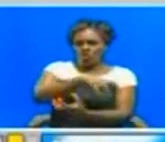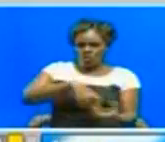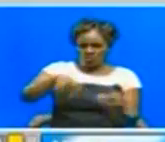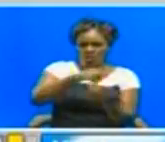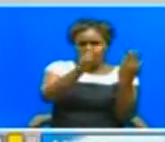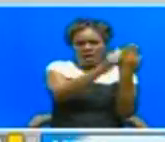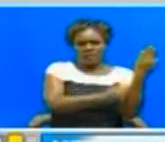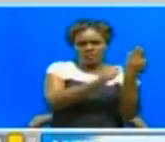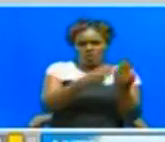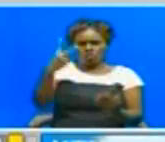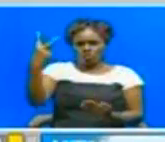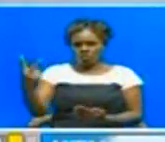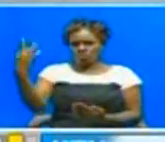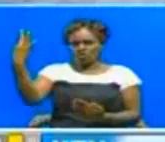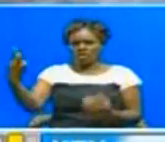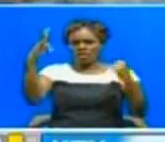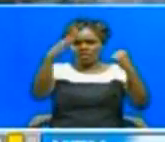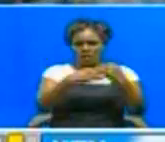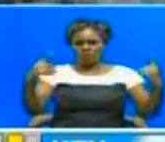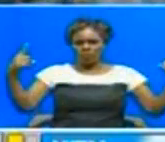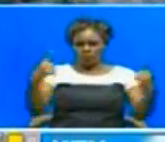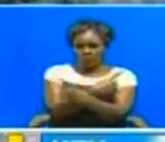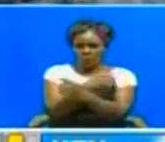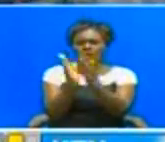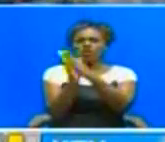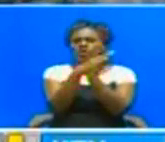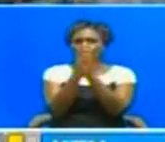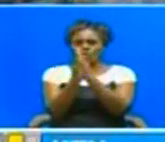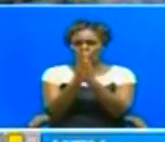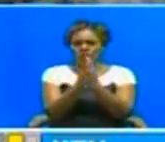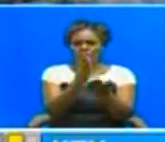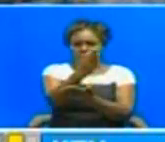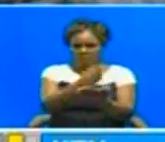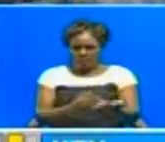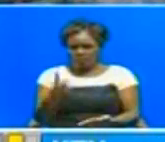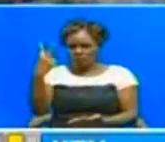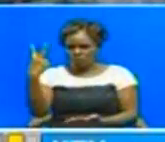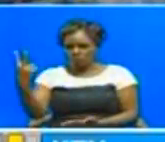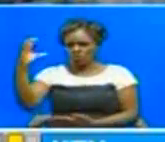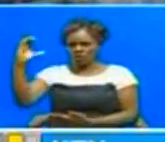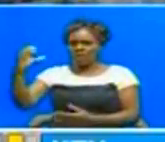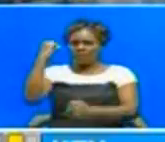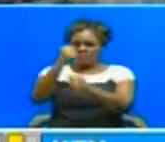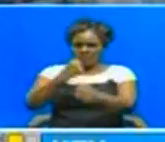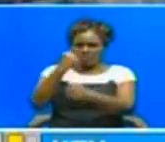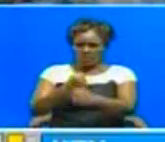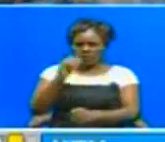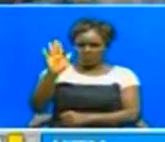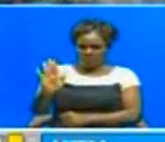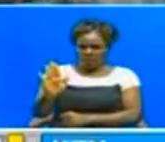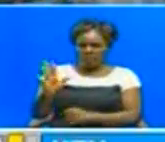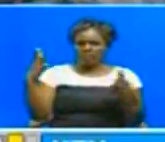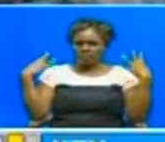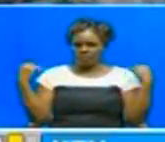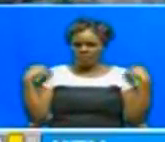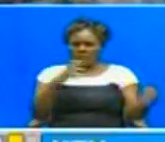Article 238 of the Constitution would differ with this narrative. In sub-article 2C, it states that in performing their functions and